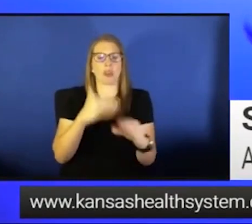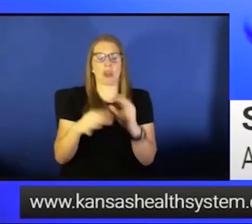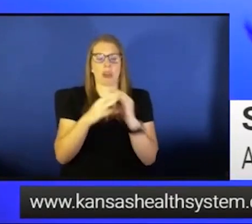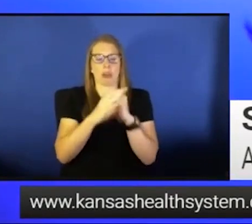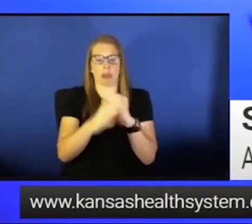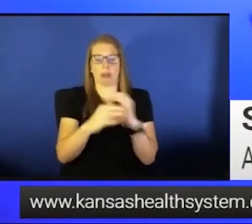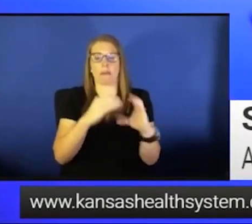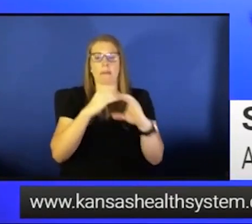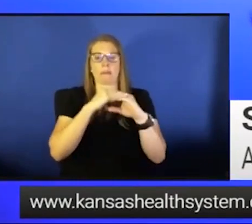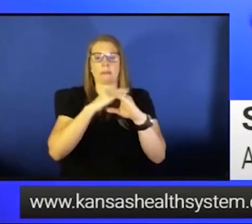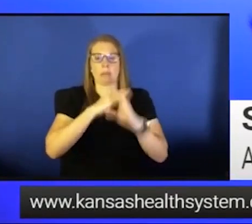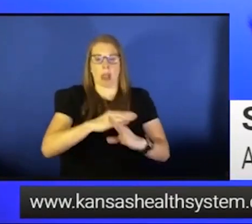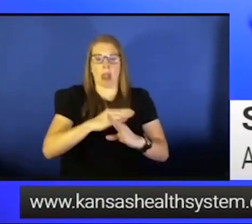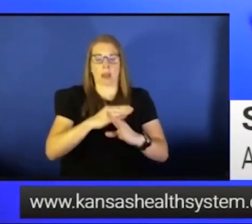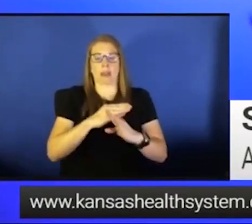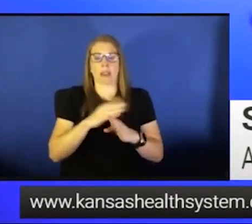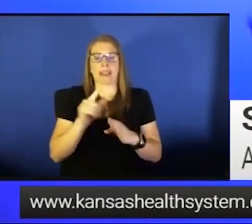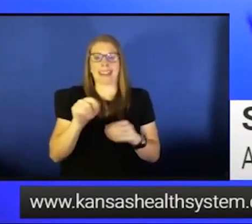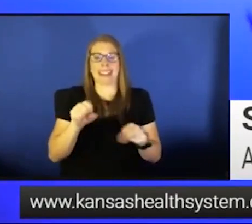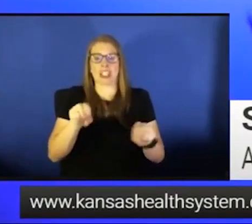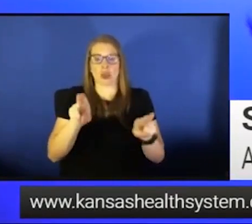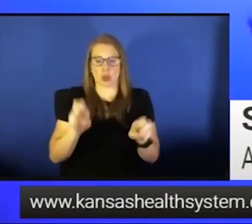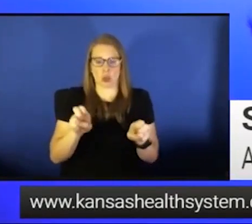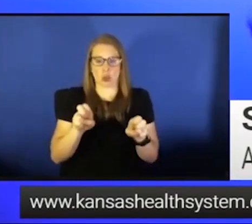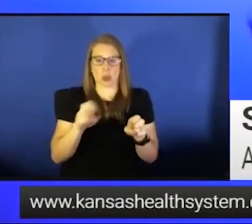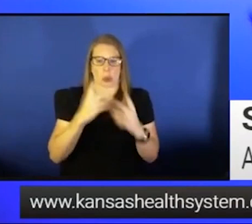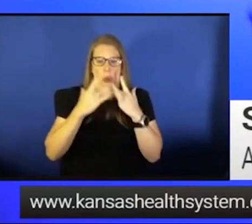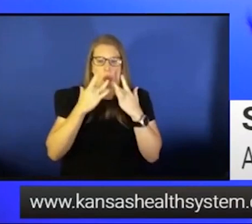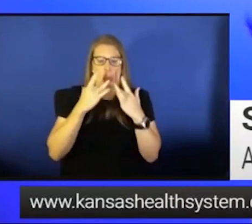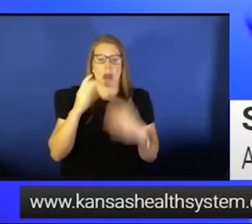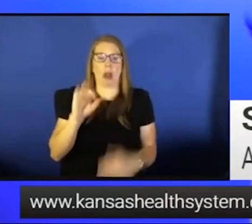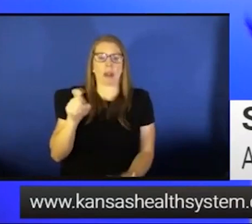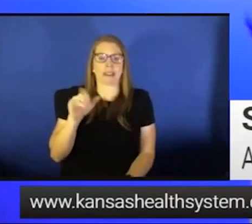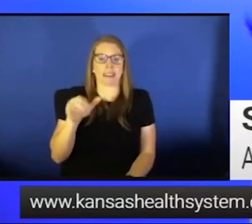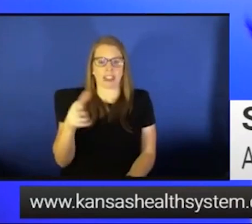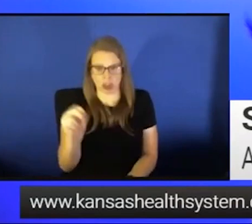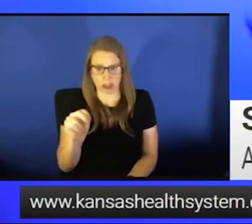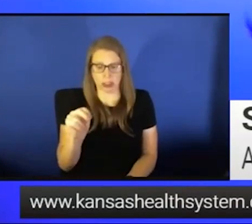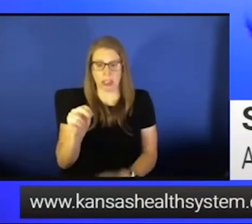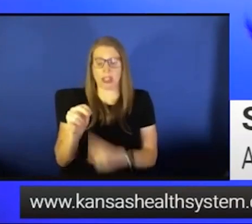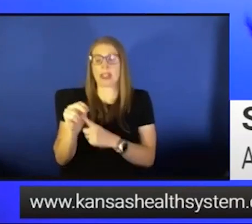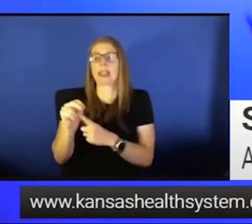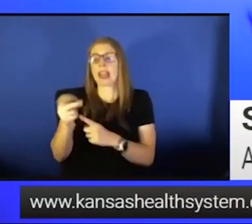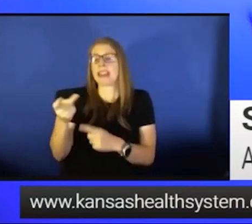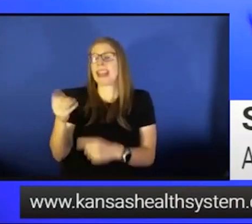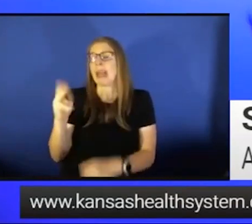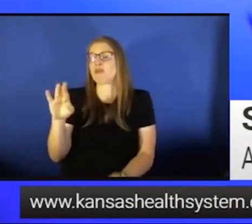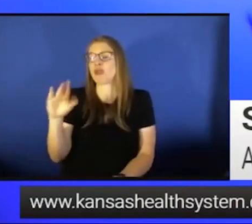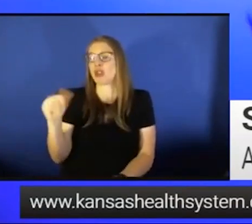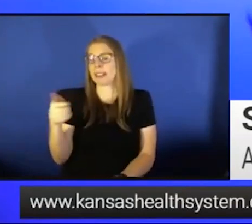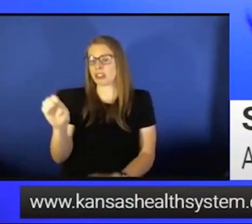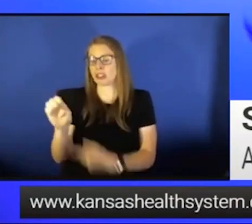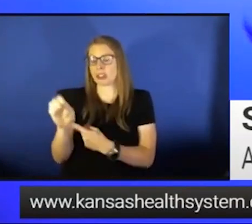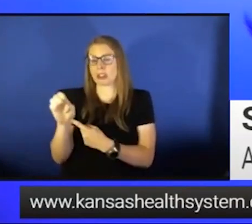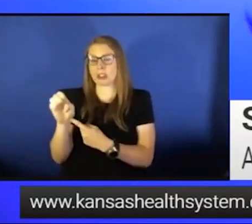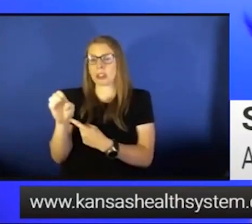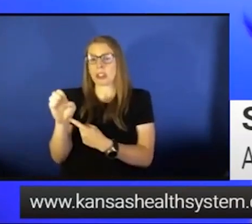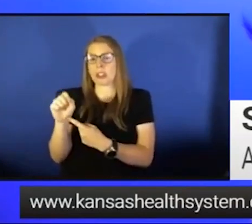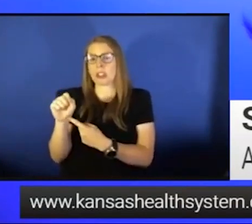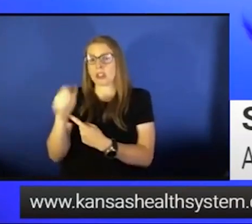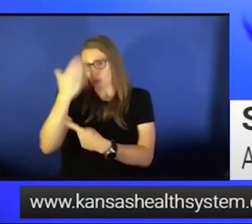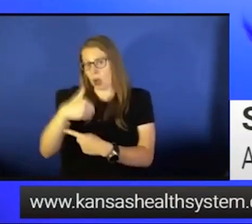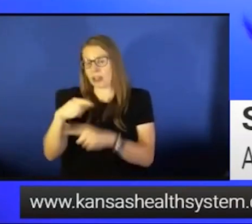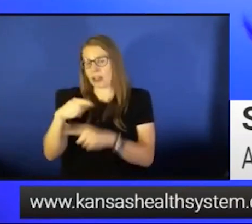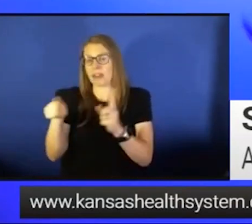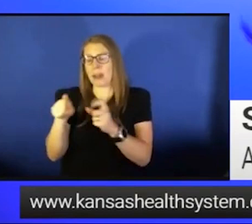is, starved for oxygen and nutrients. And then hemorrhagic stroke is a bit different, bleeding into the